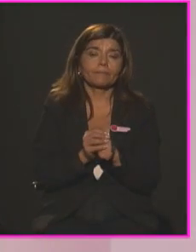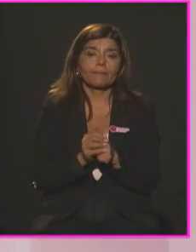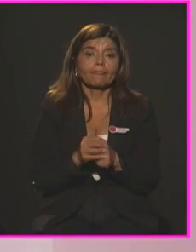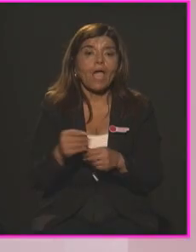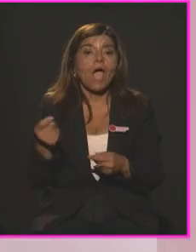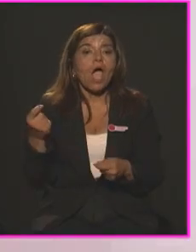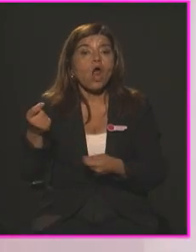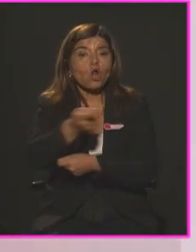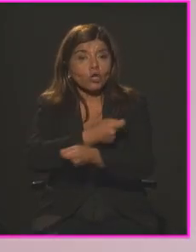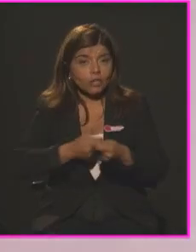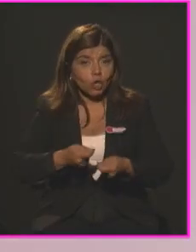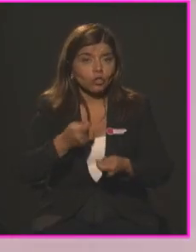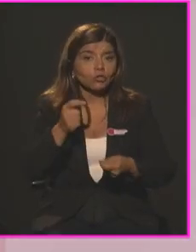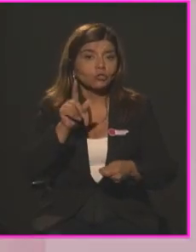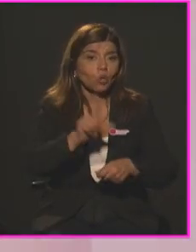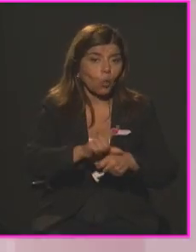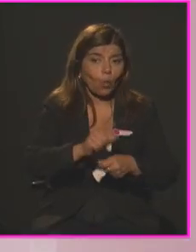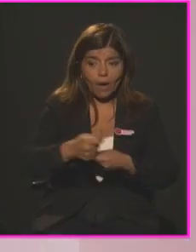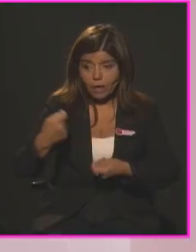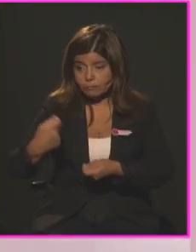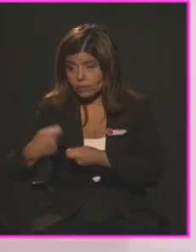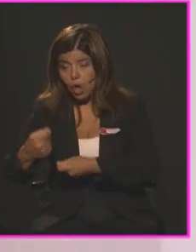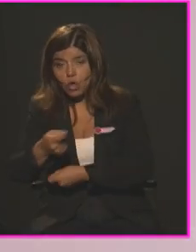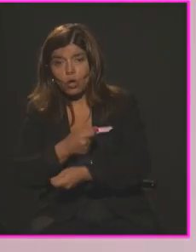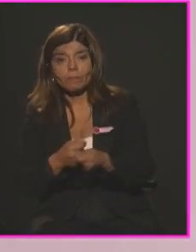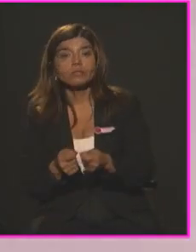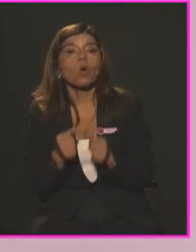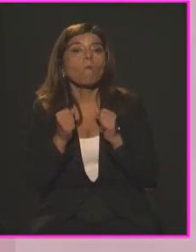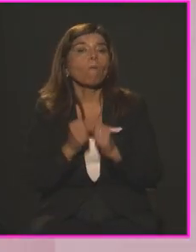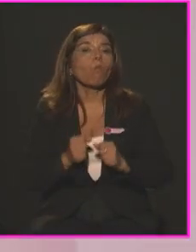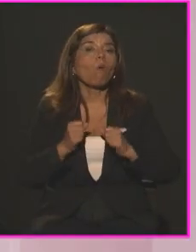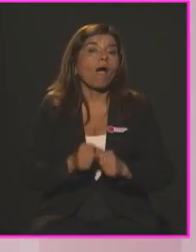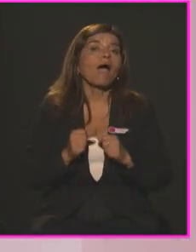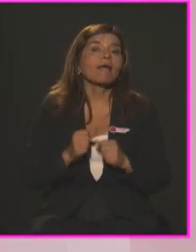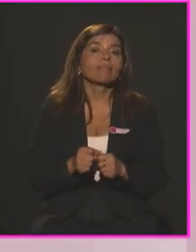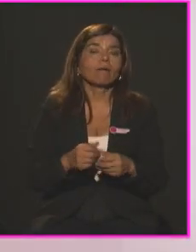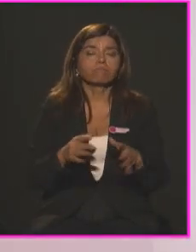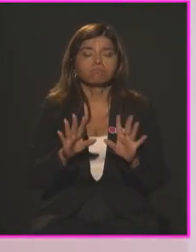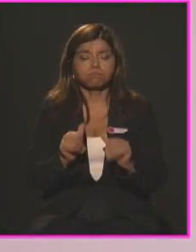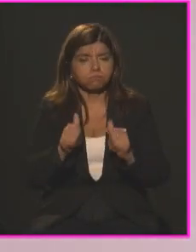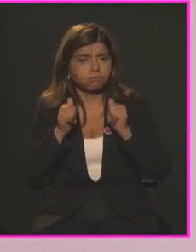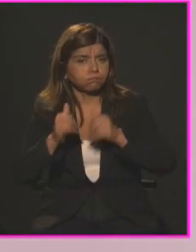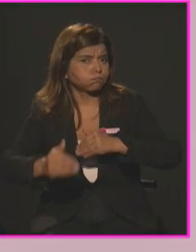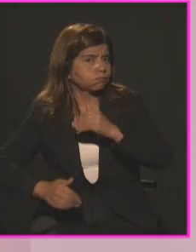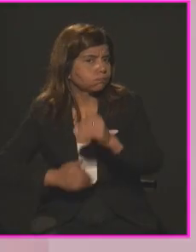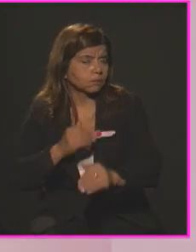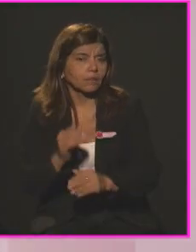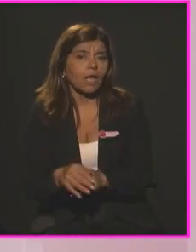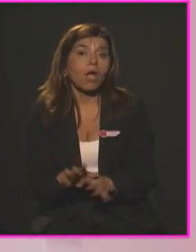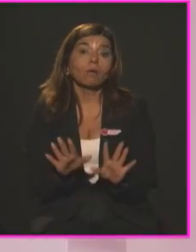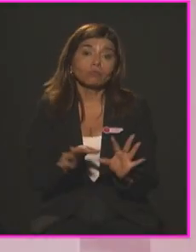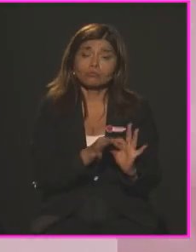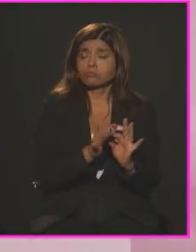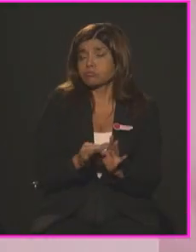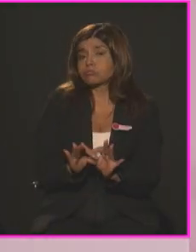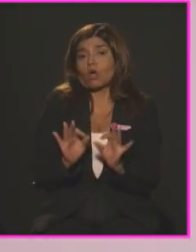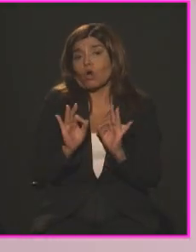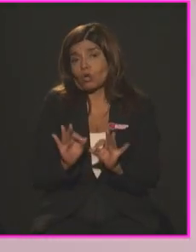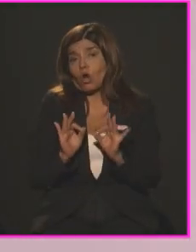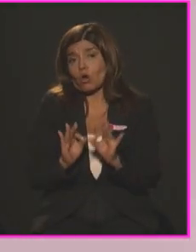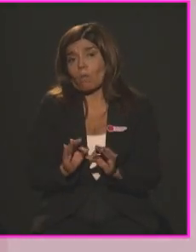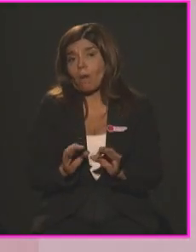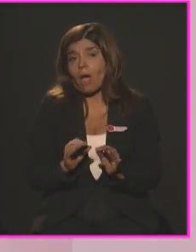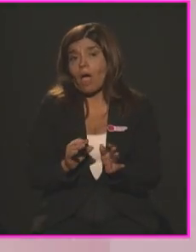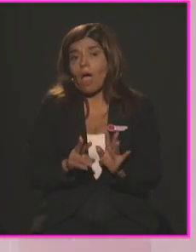down on best practices. A lot of this is common sense and simple steps and things that